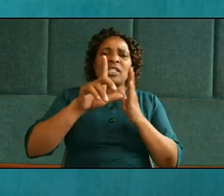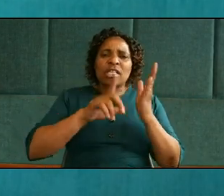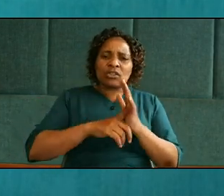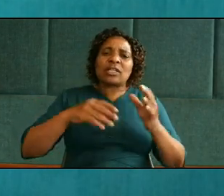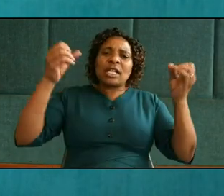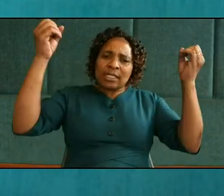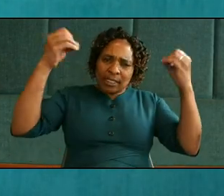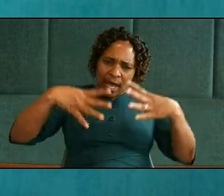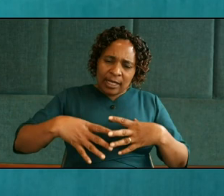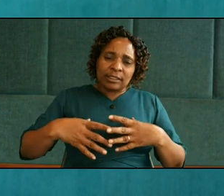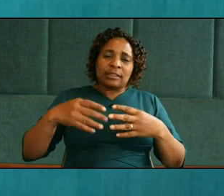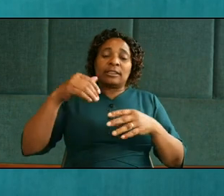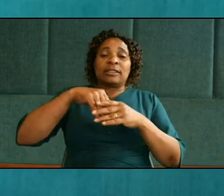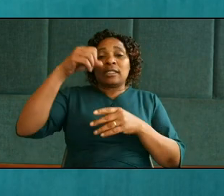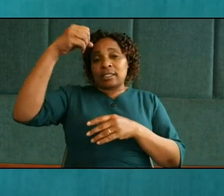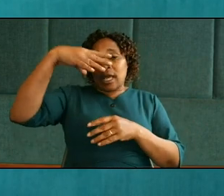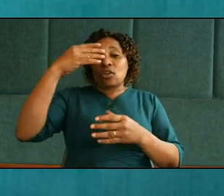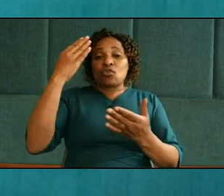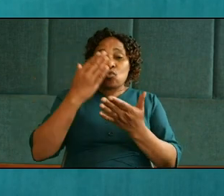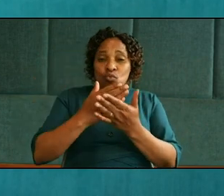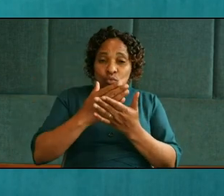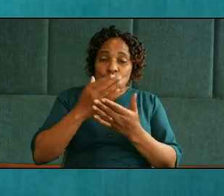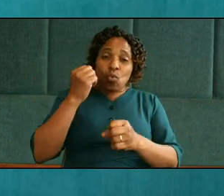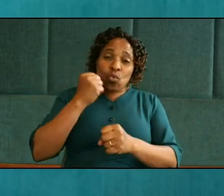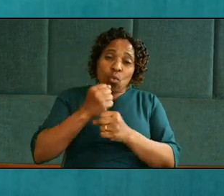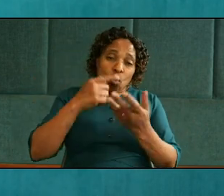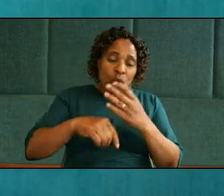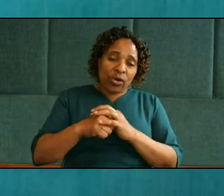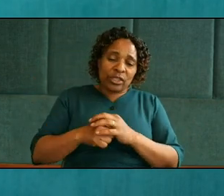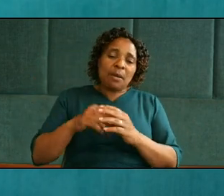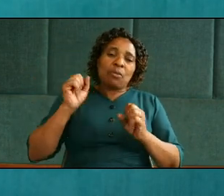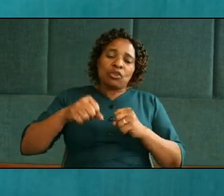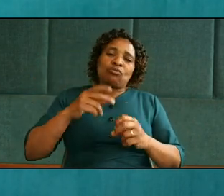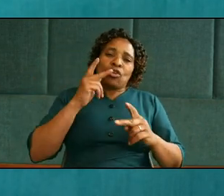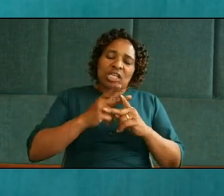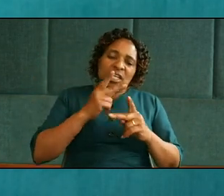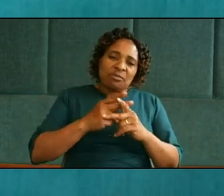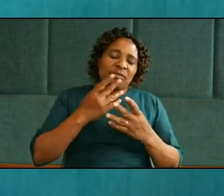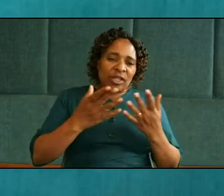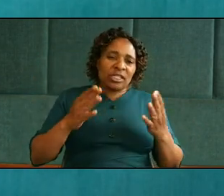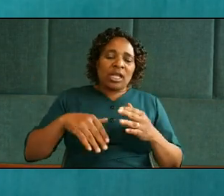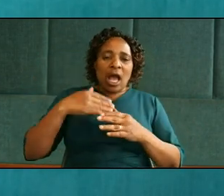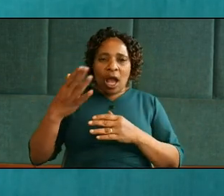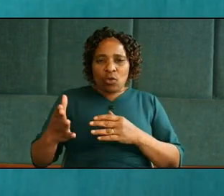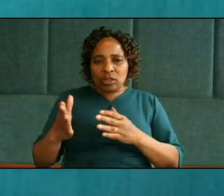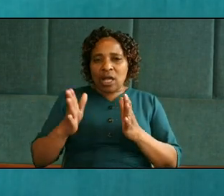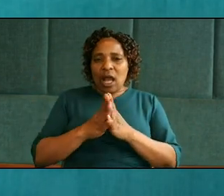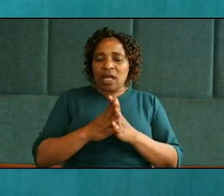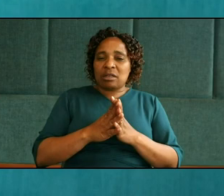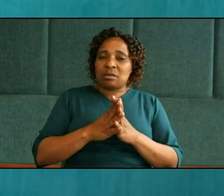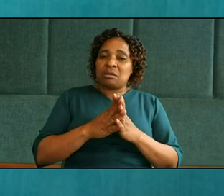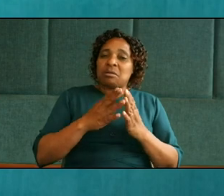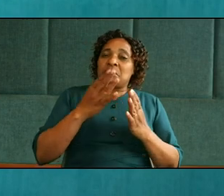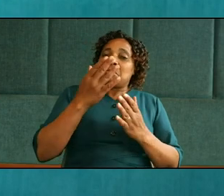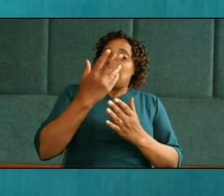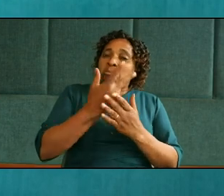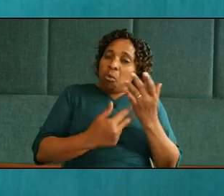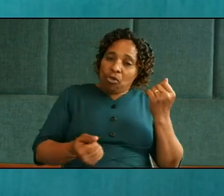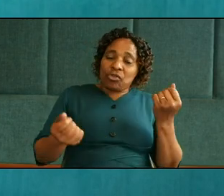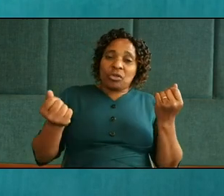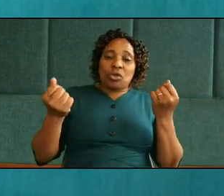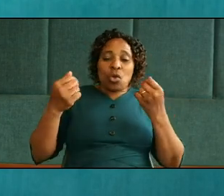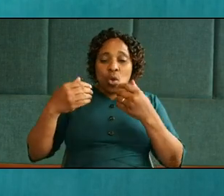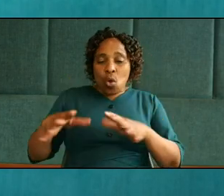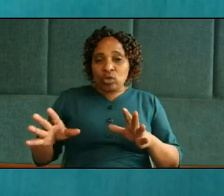sand, and there is what you ought to do and what you ought to keep off. Otherwise, we're going to lose both sides. So that's good, and I pray